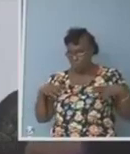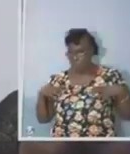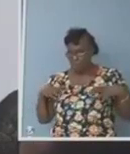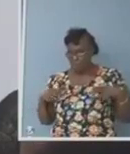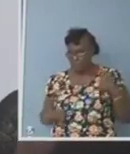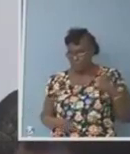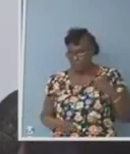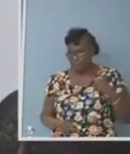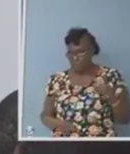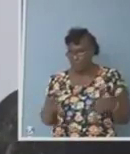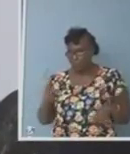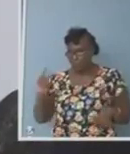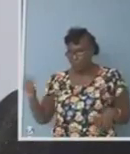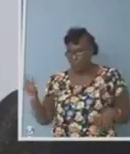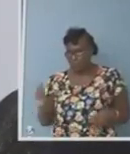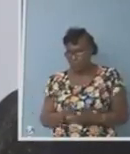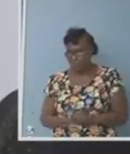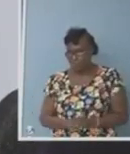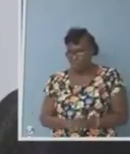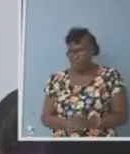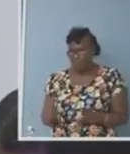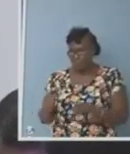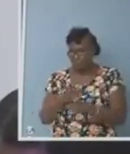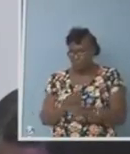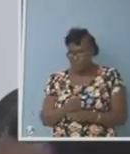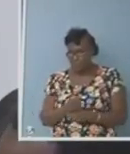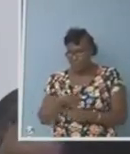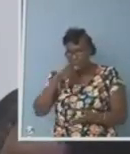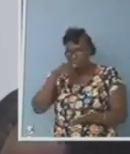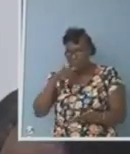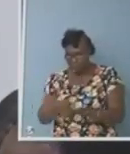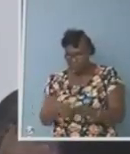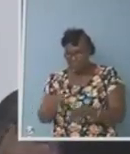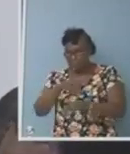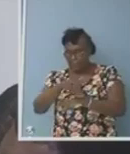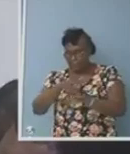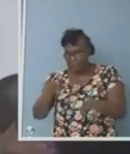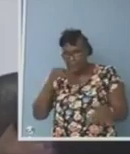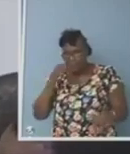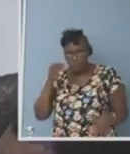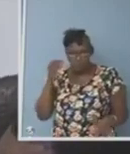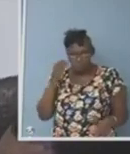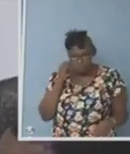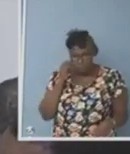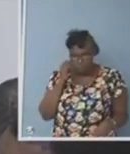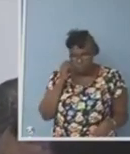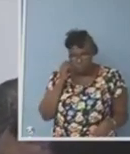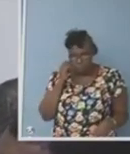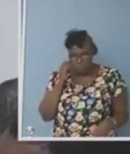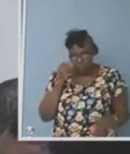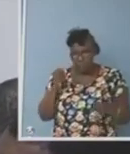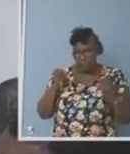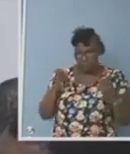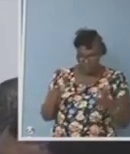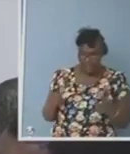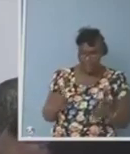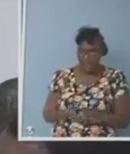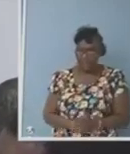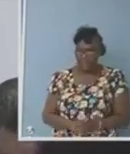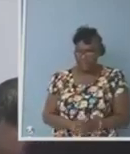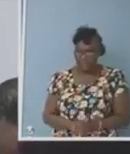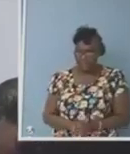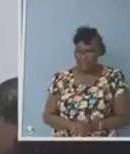Tobago West, and received a letter that these employees would have received stating that they have to leave the